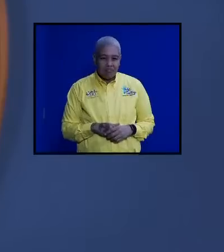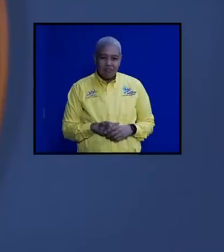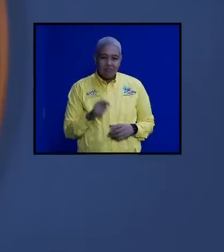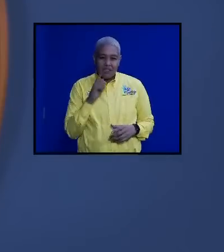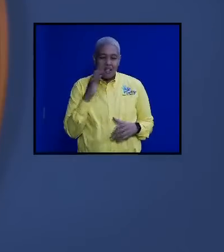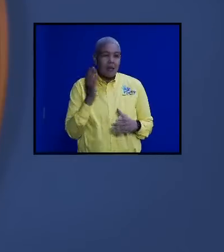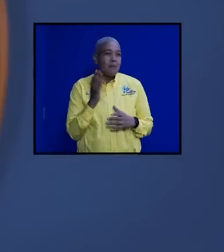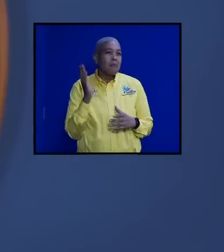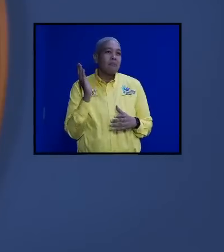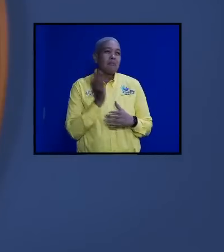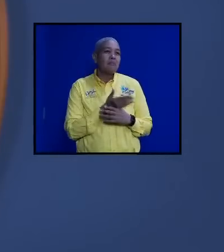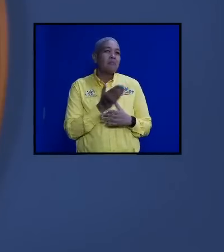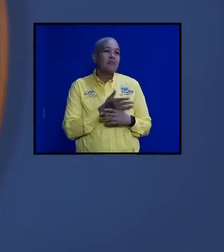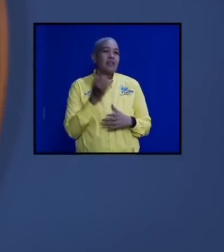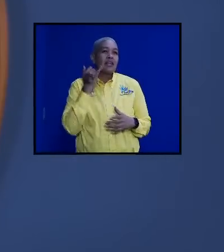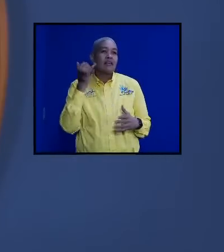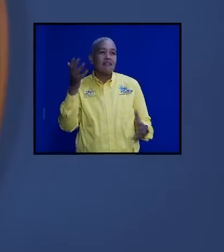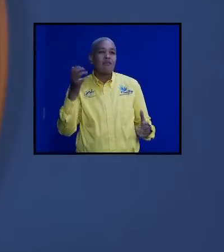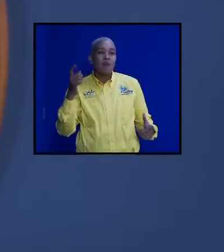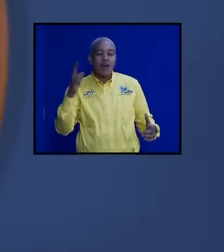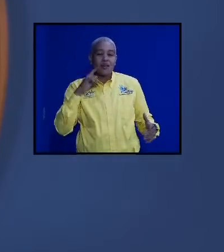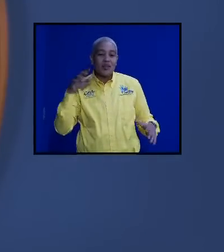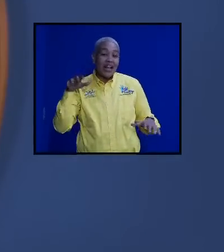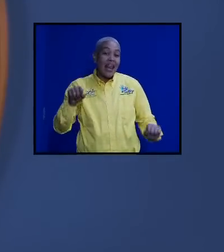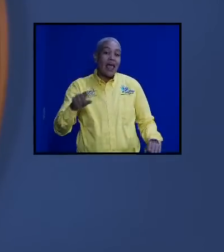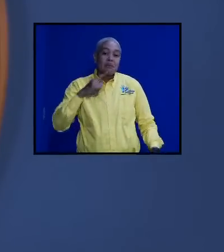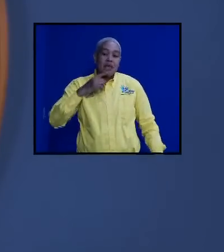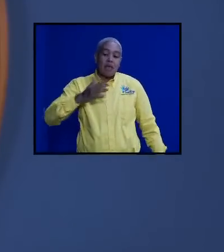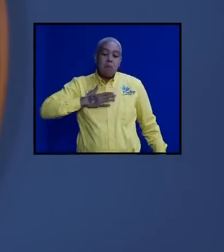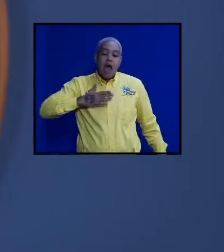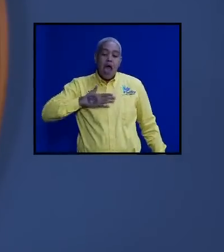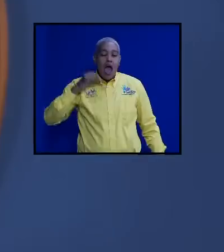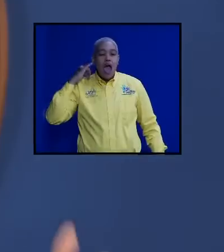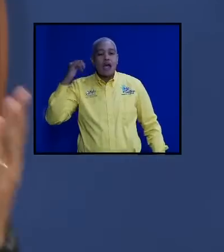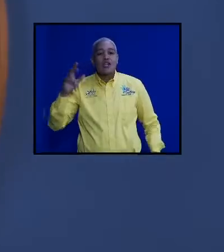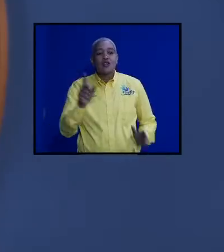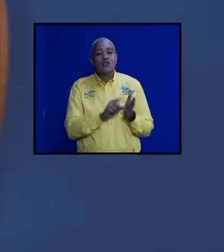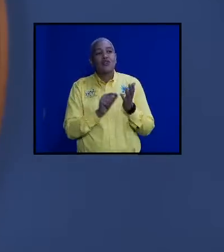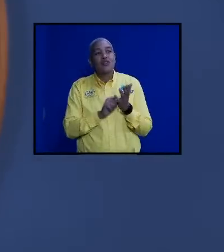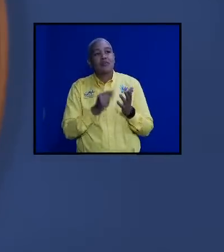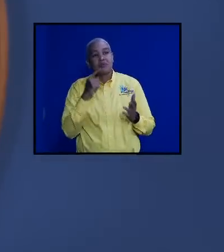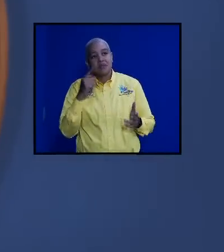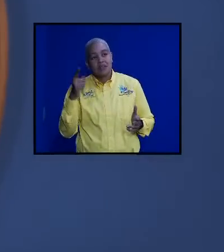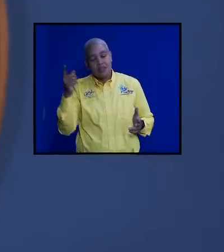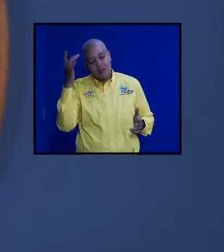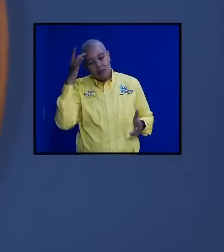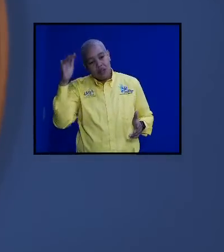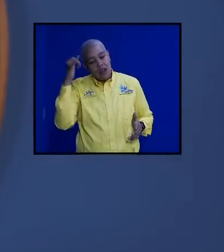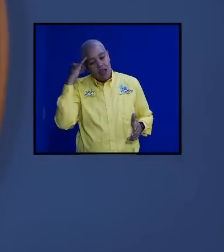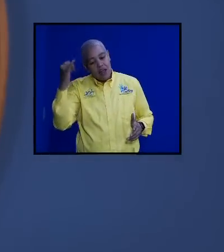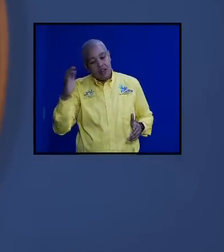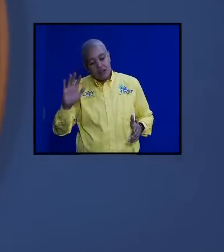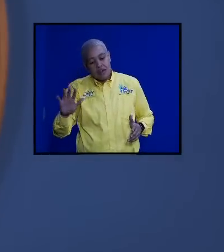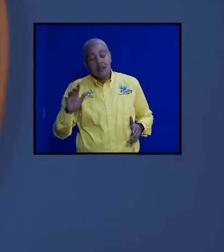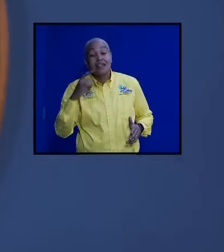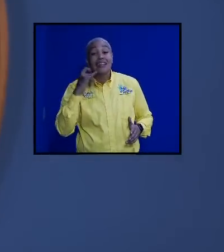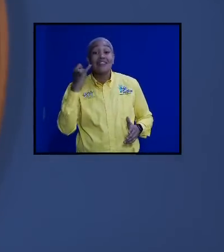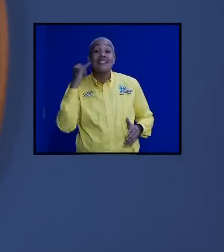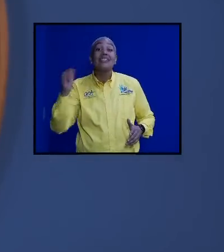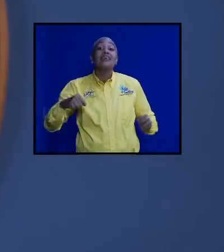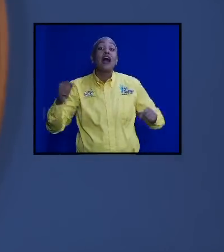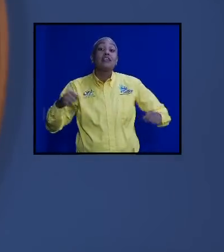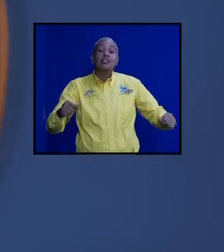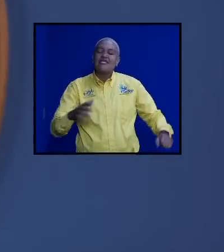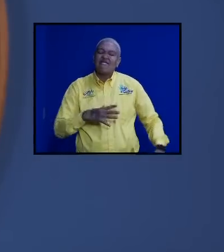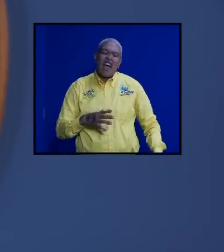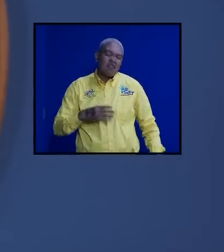it. If he wanted to claim it and have the newspaper say, oh, it's, brilliant idea. If it means consensus, fine.